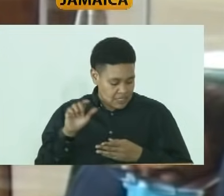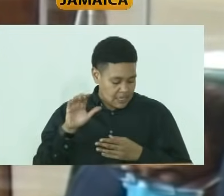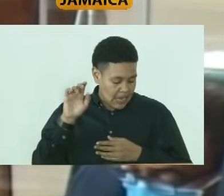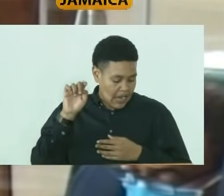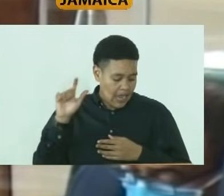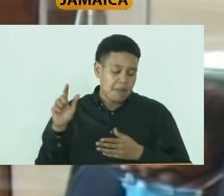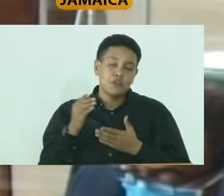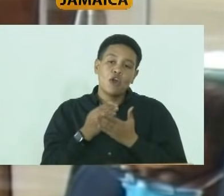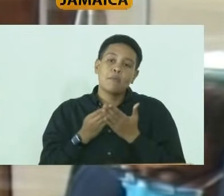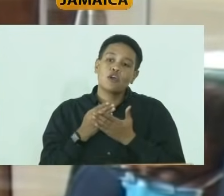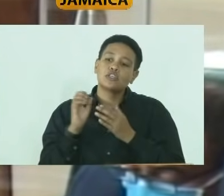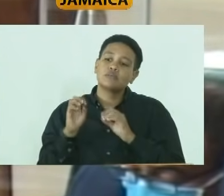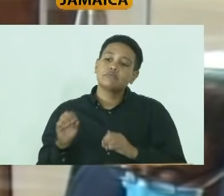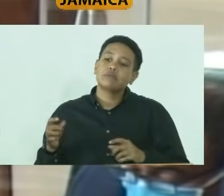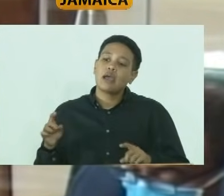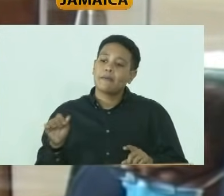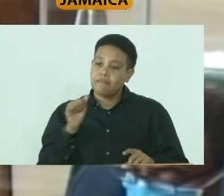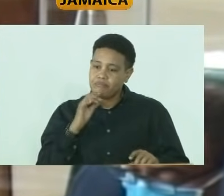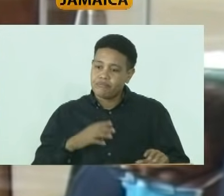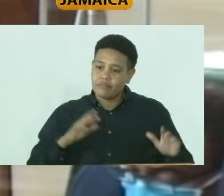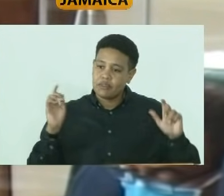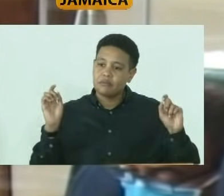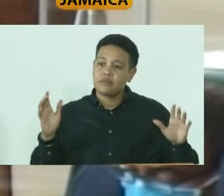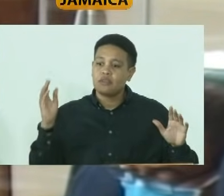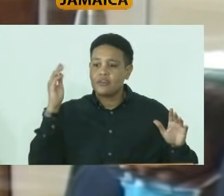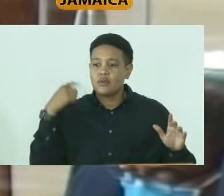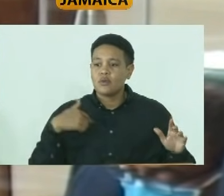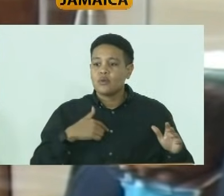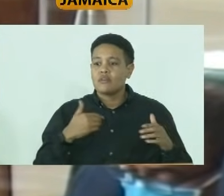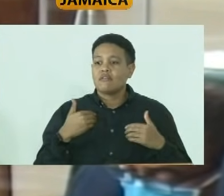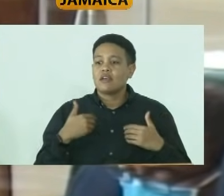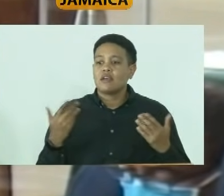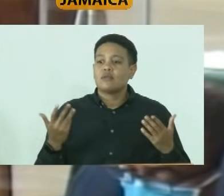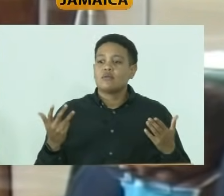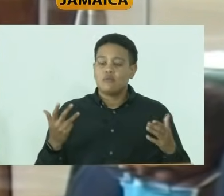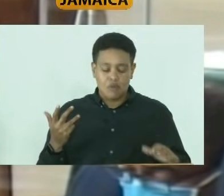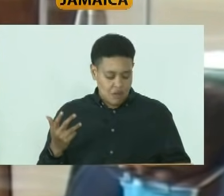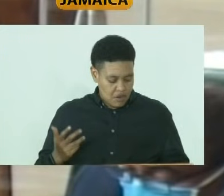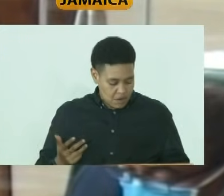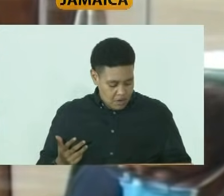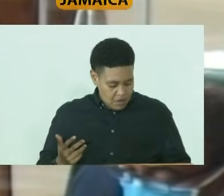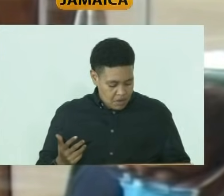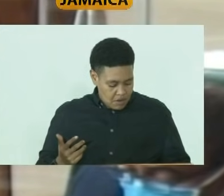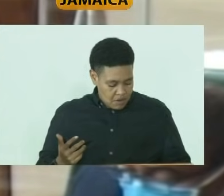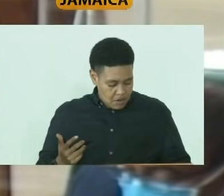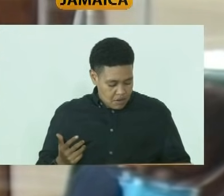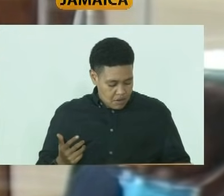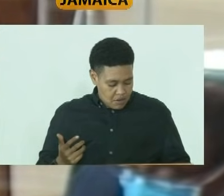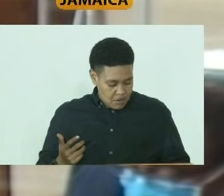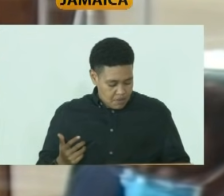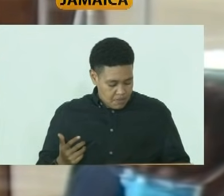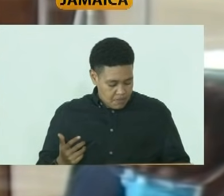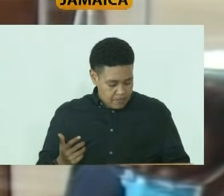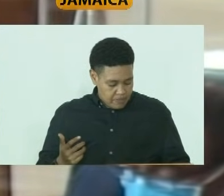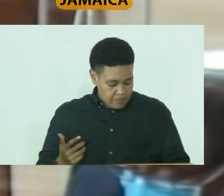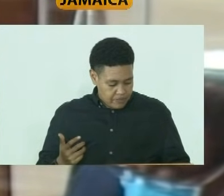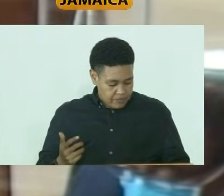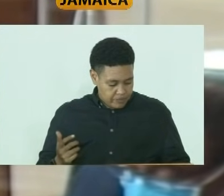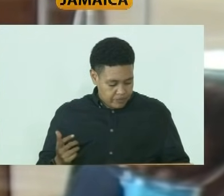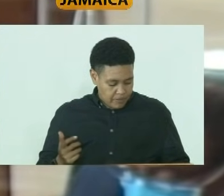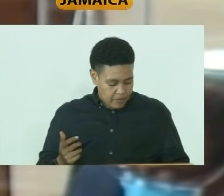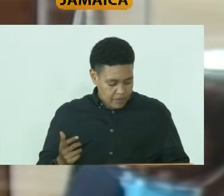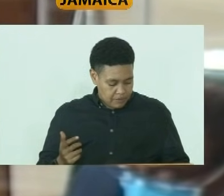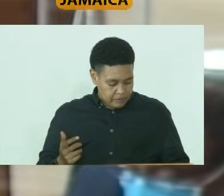the capital budget. Madam Speaker, we've had The Ministry of Health has reported that as at September